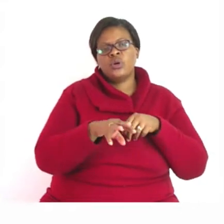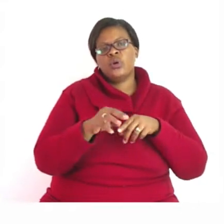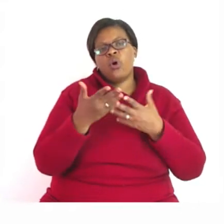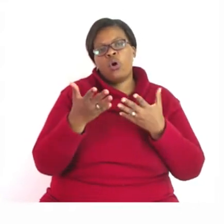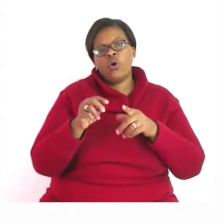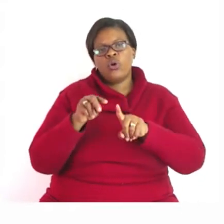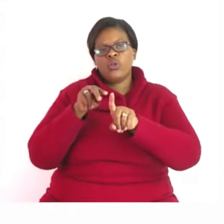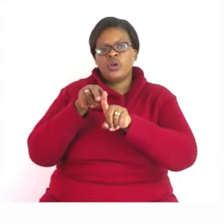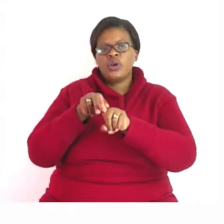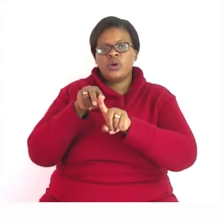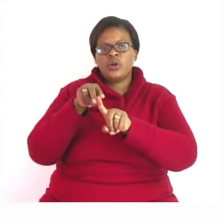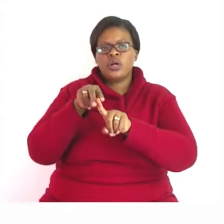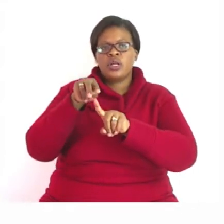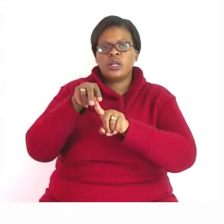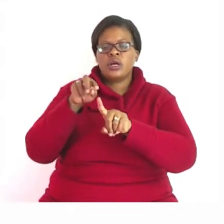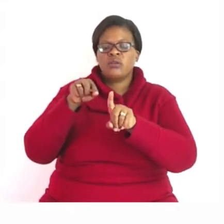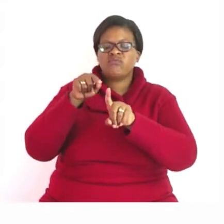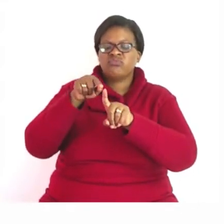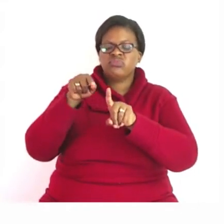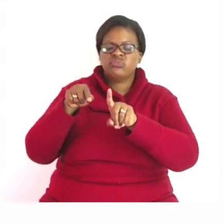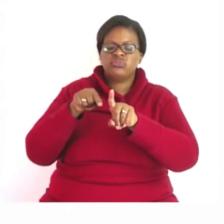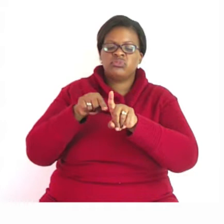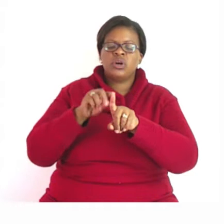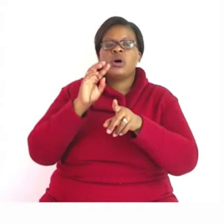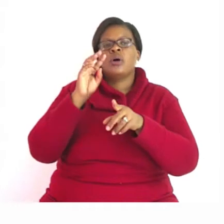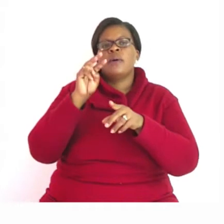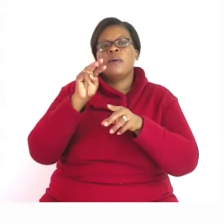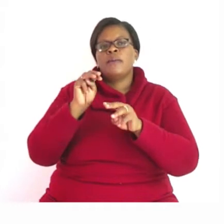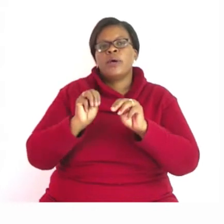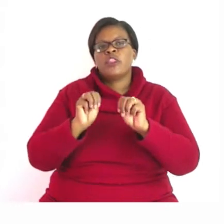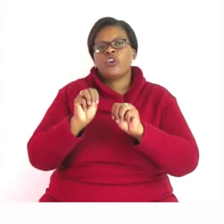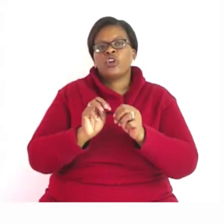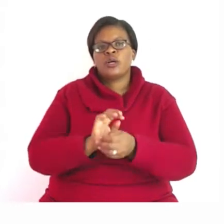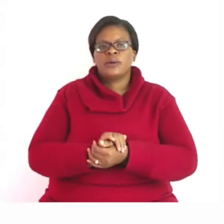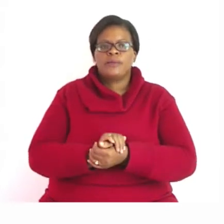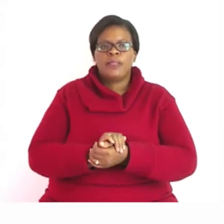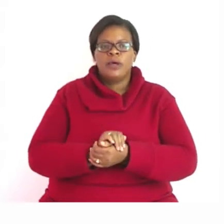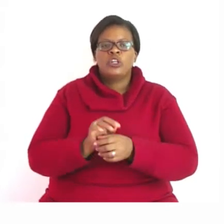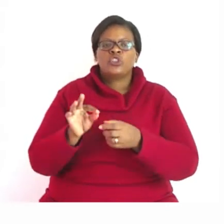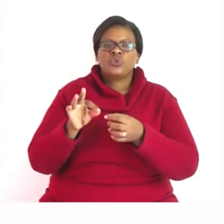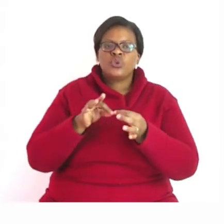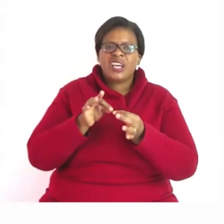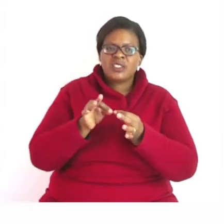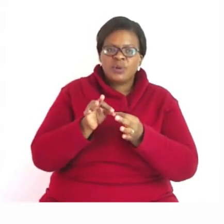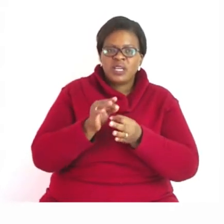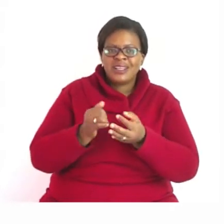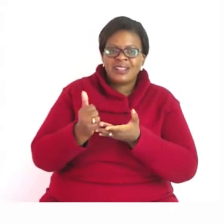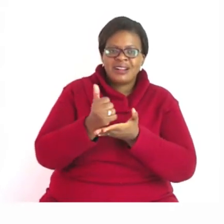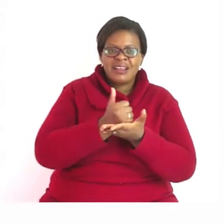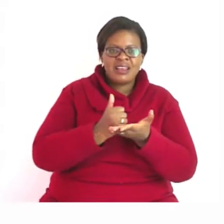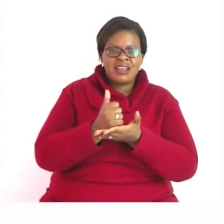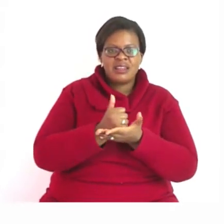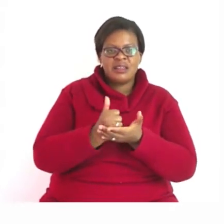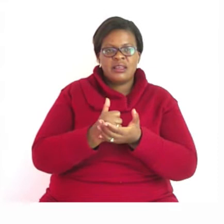factorize number 56. To explain it in details, or to